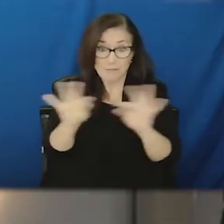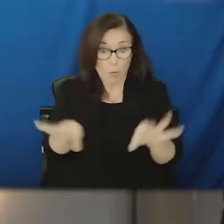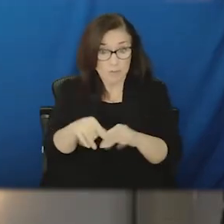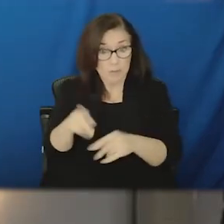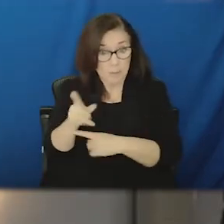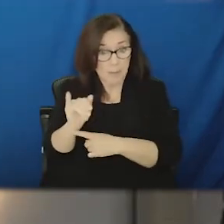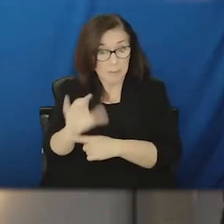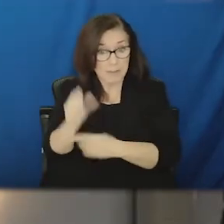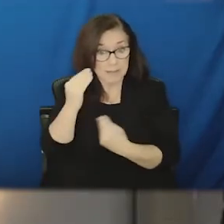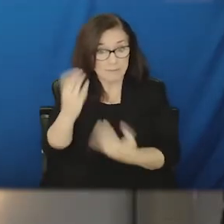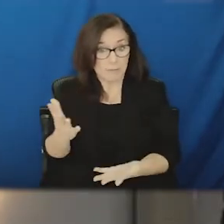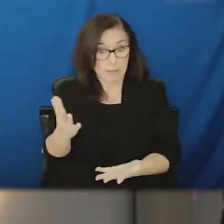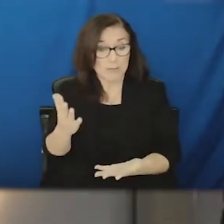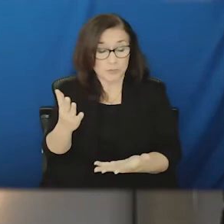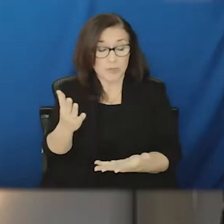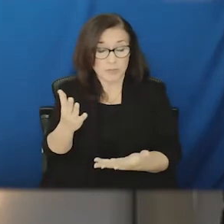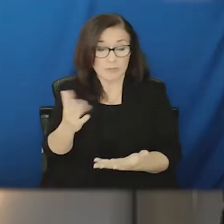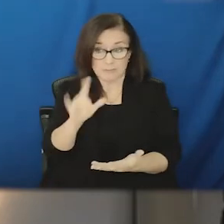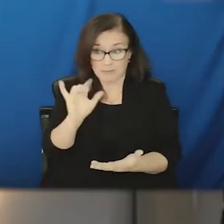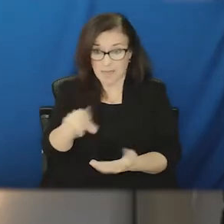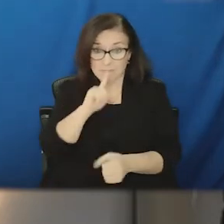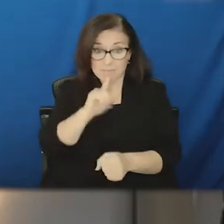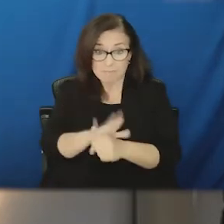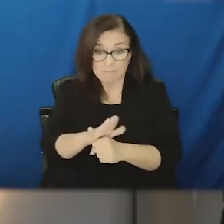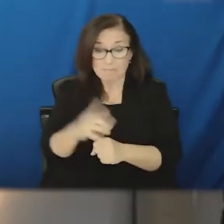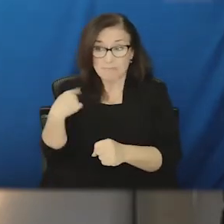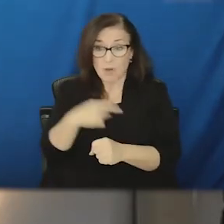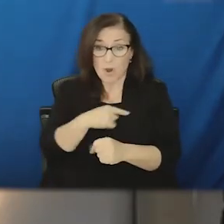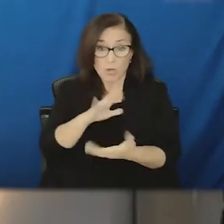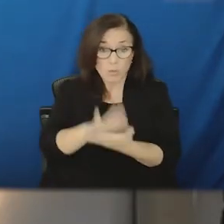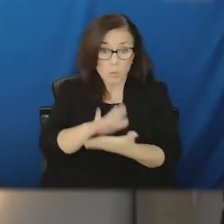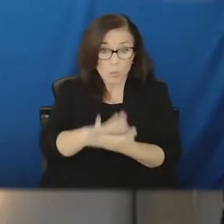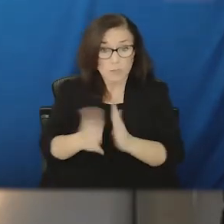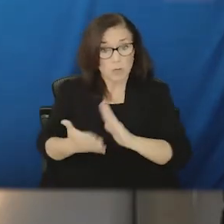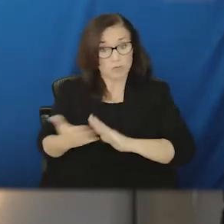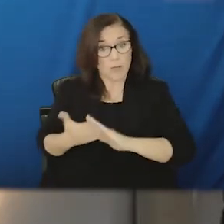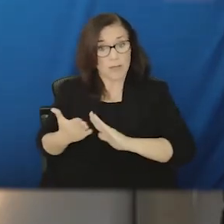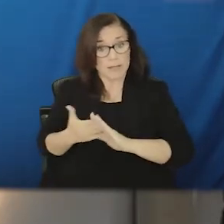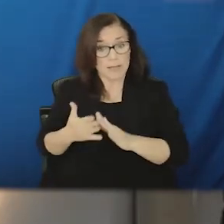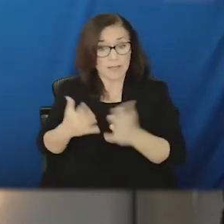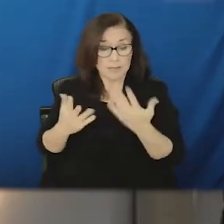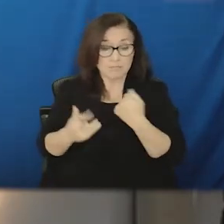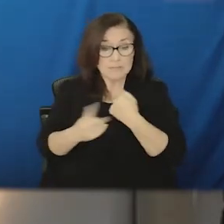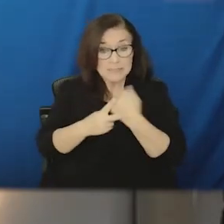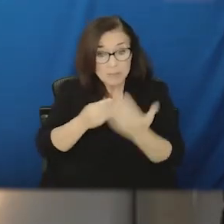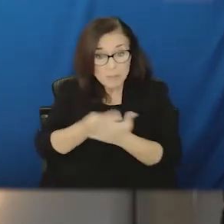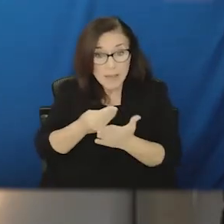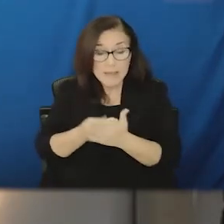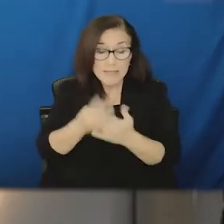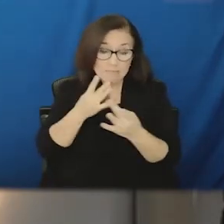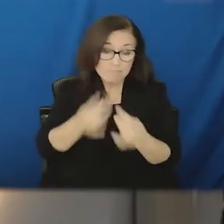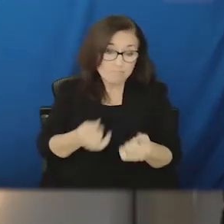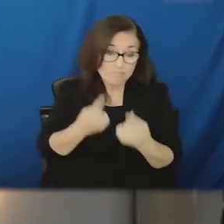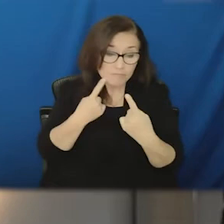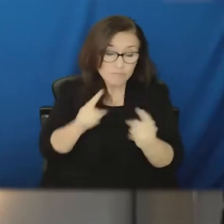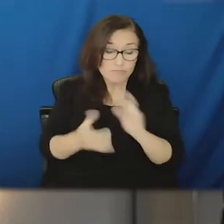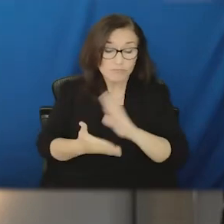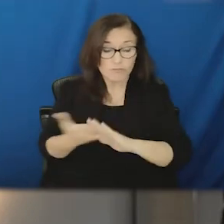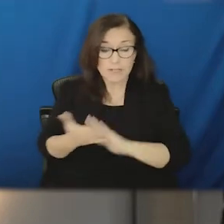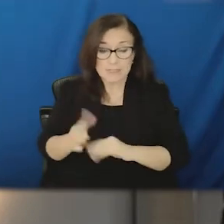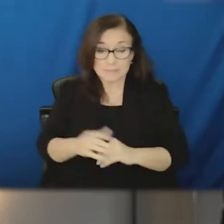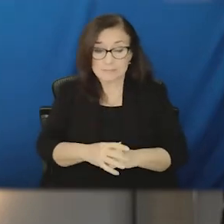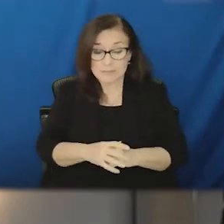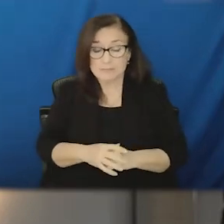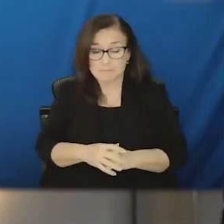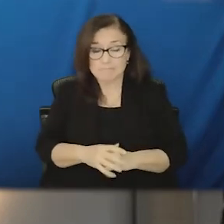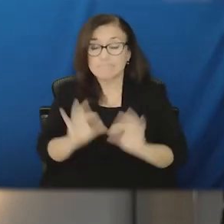that our schools are being run in a way that's as ethical as possible. So I'm glad that this is coming before us right now. No